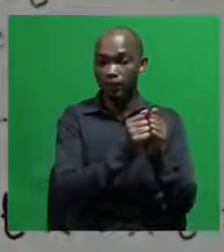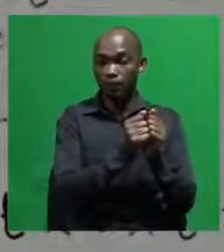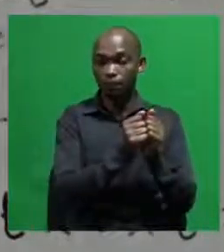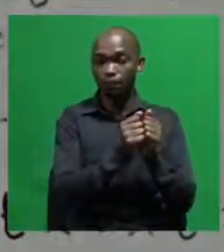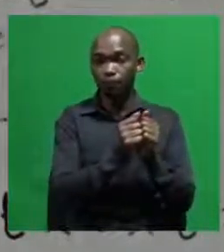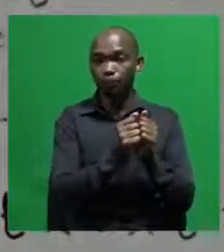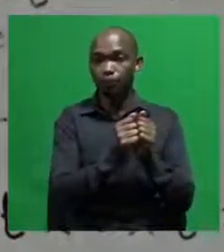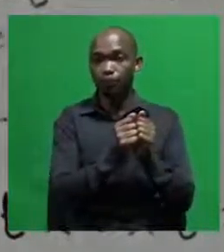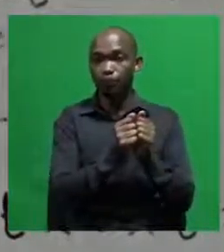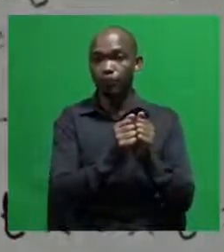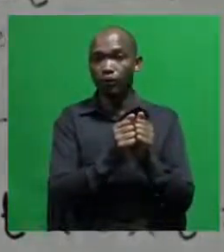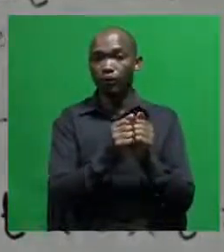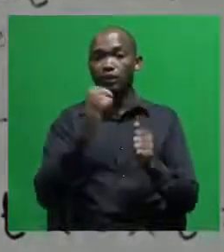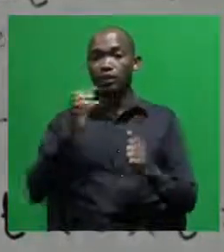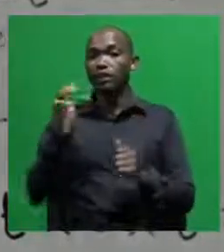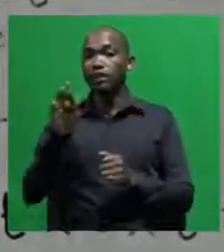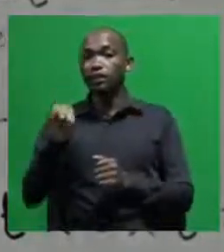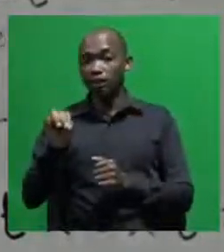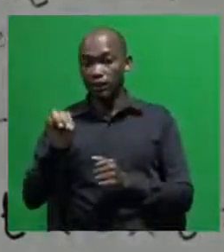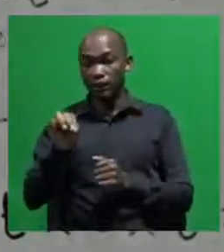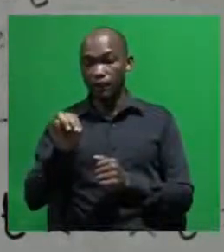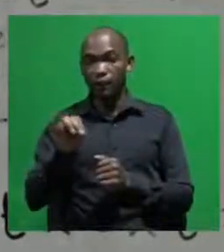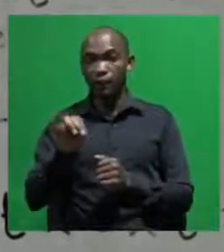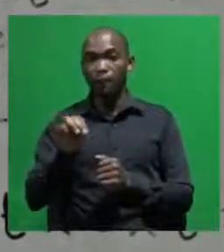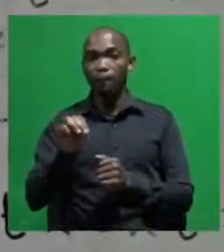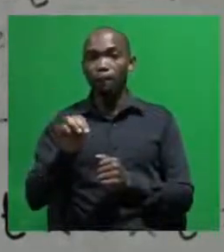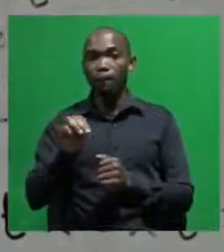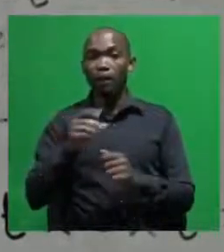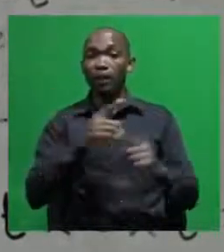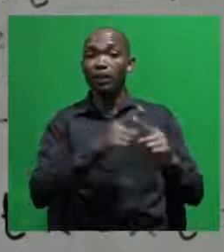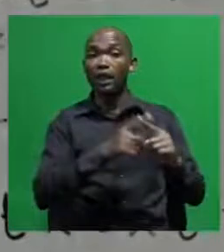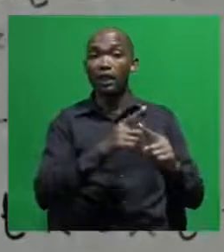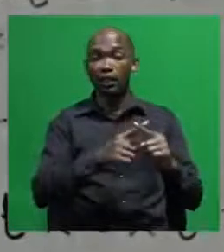our giving, the length is equal to 10